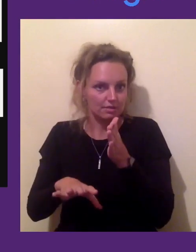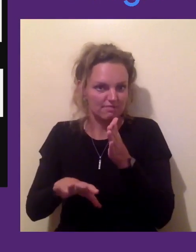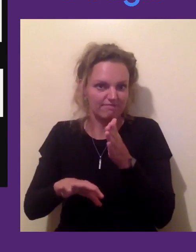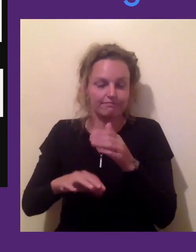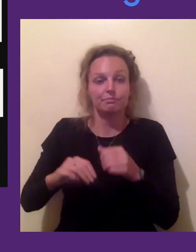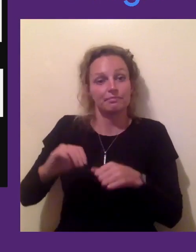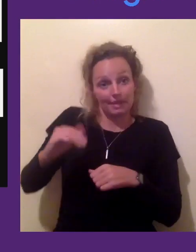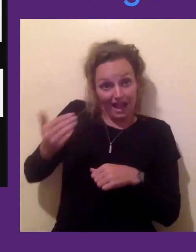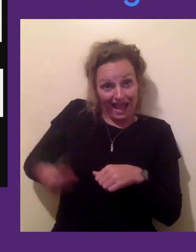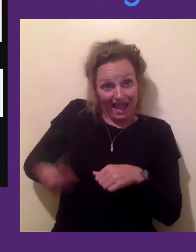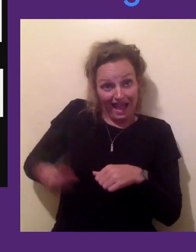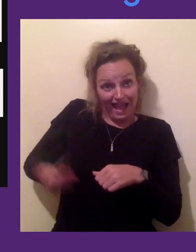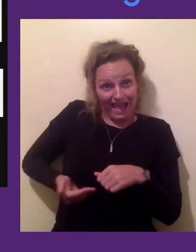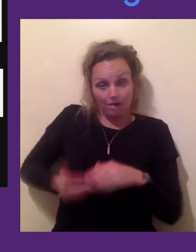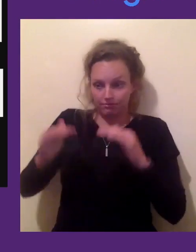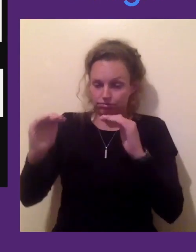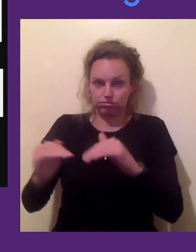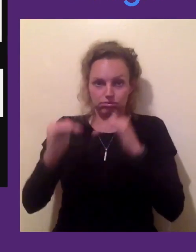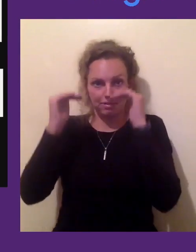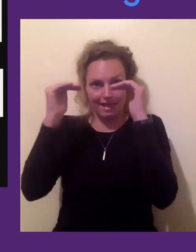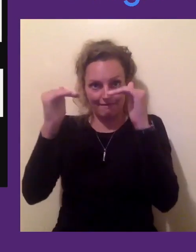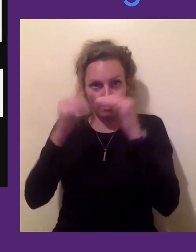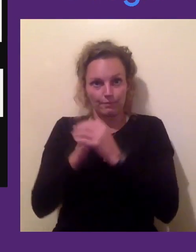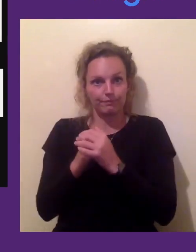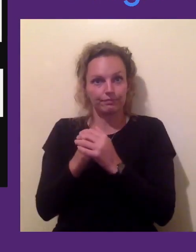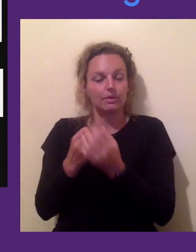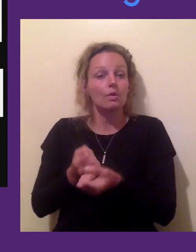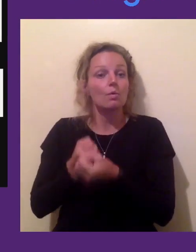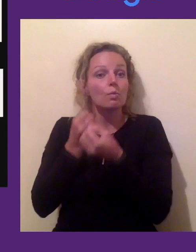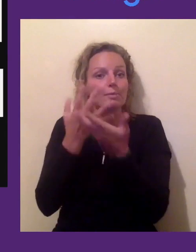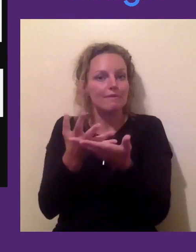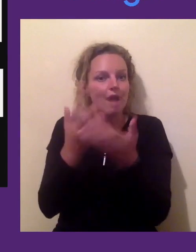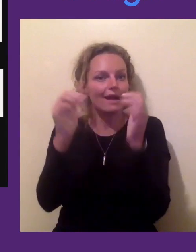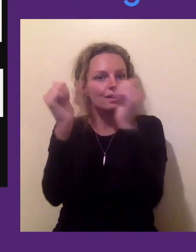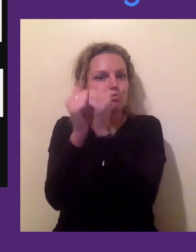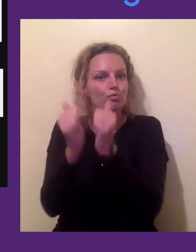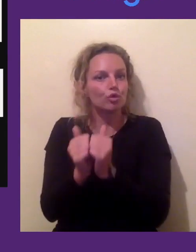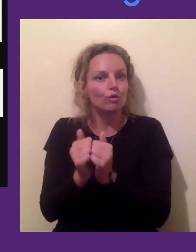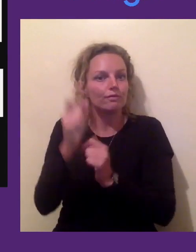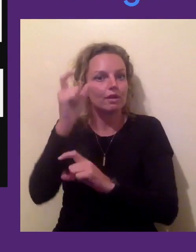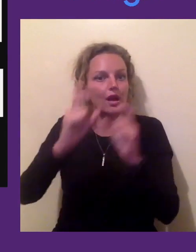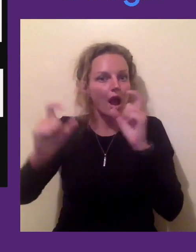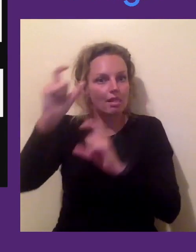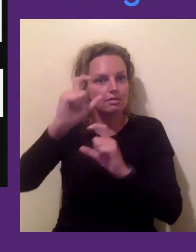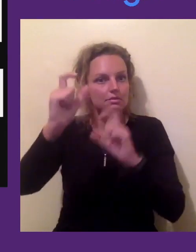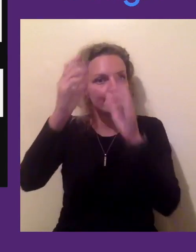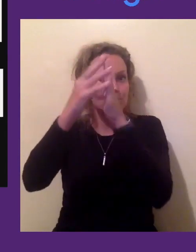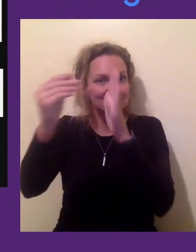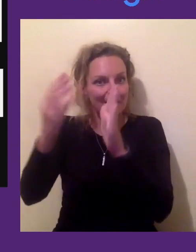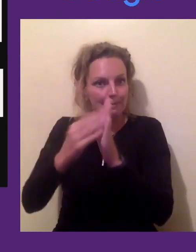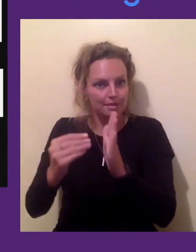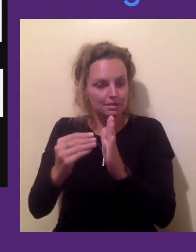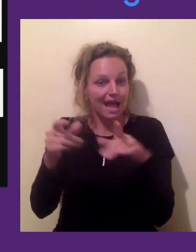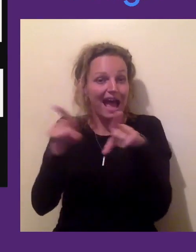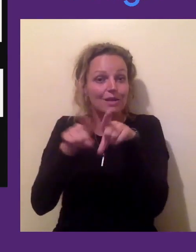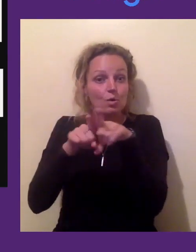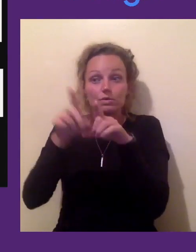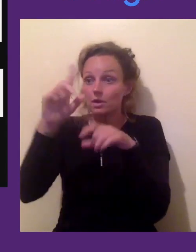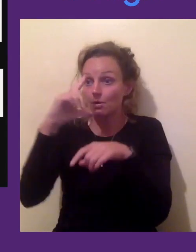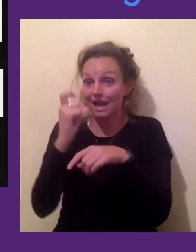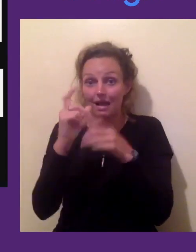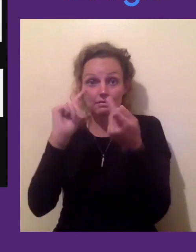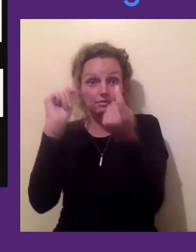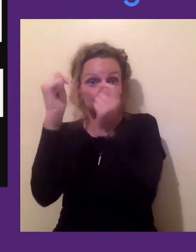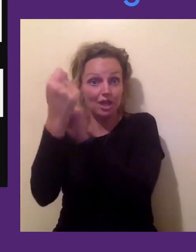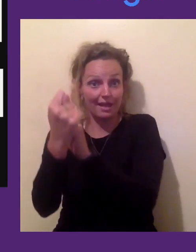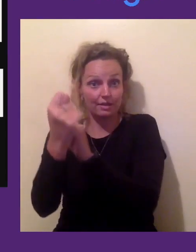dark and light mode templates with colors, as well as a language switch, which is a key element both for voice